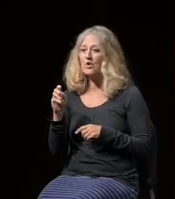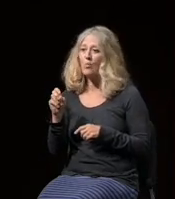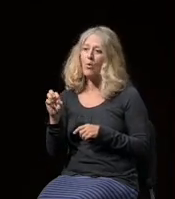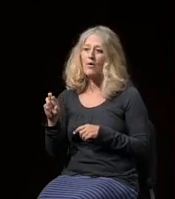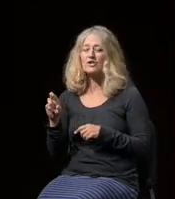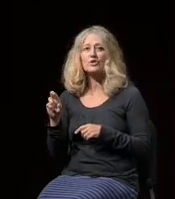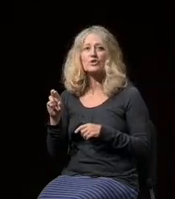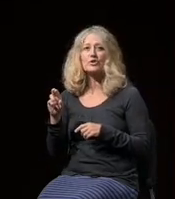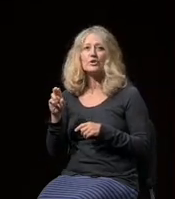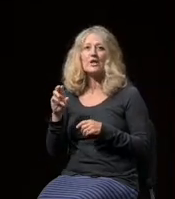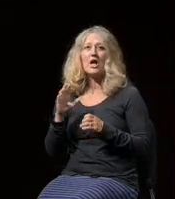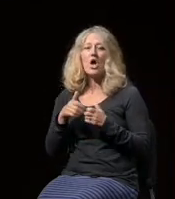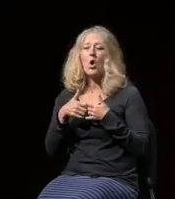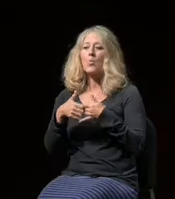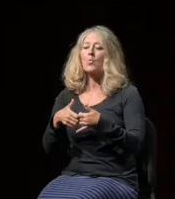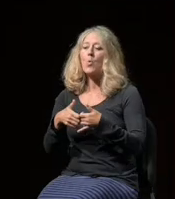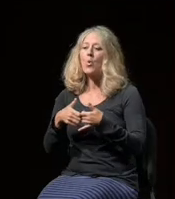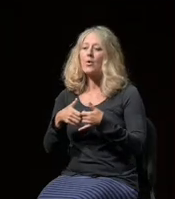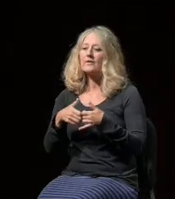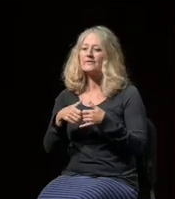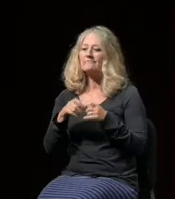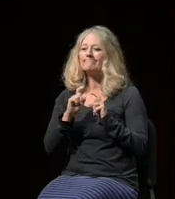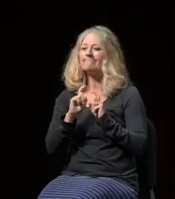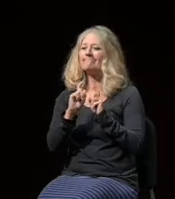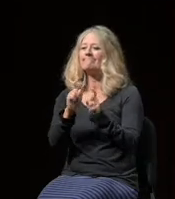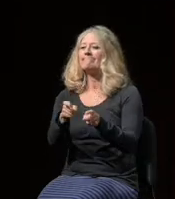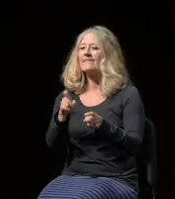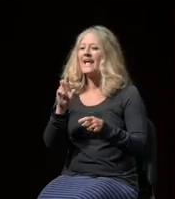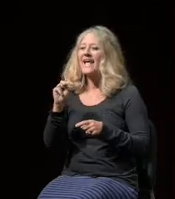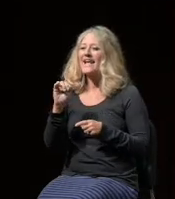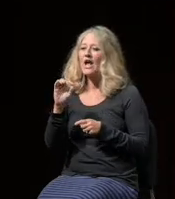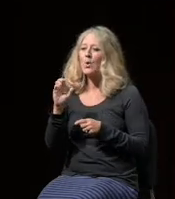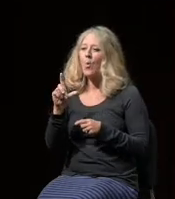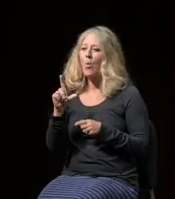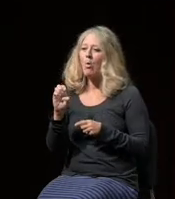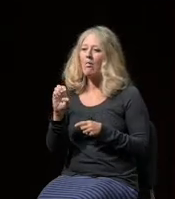is presented to Nicole Johnson.